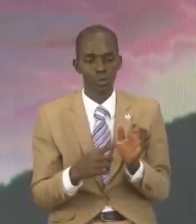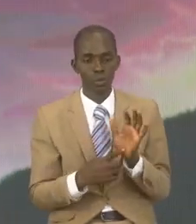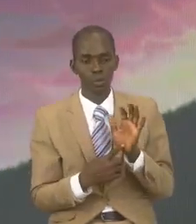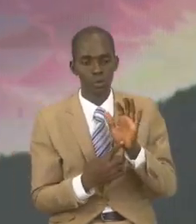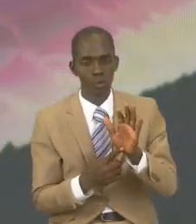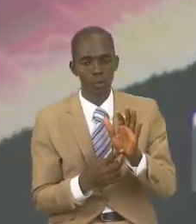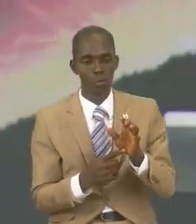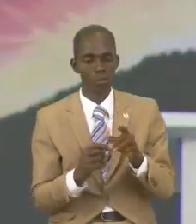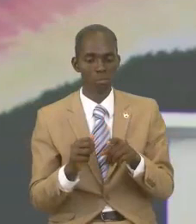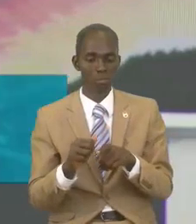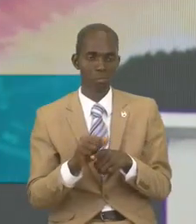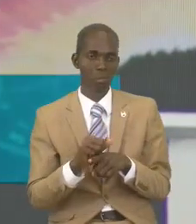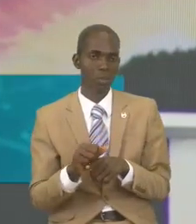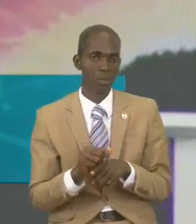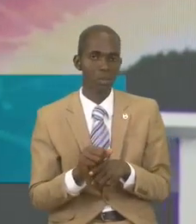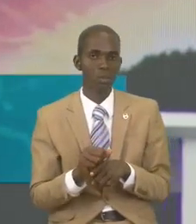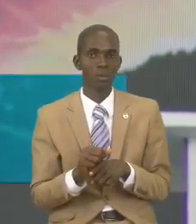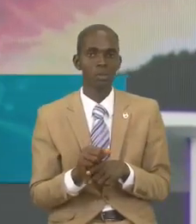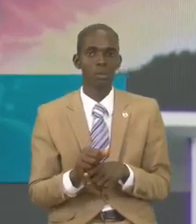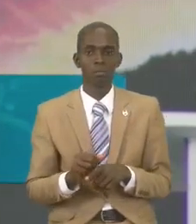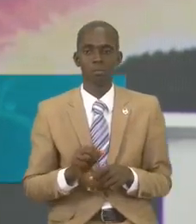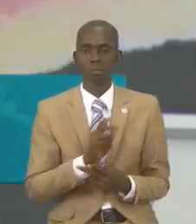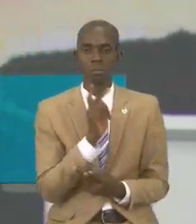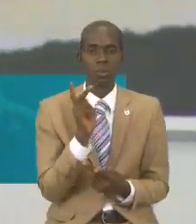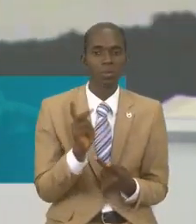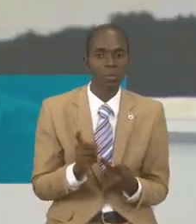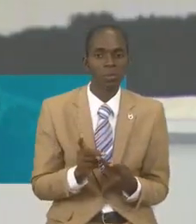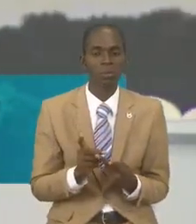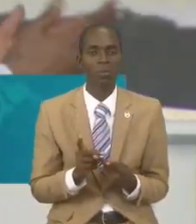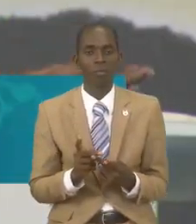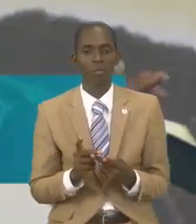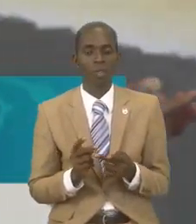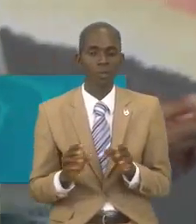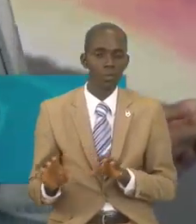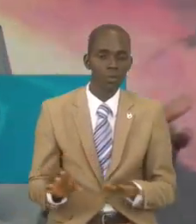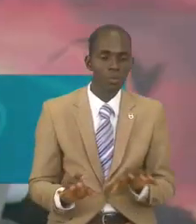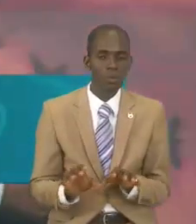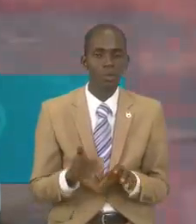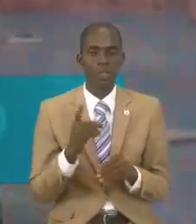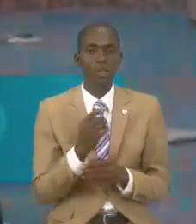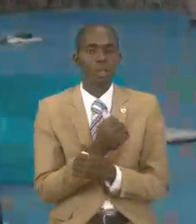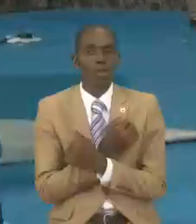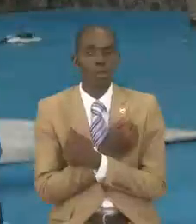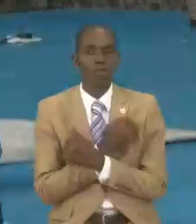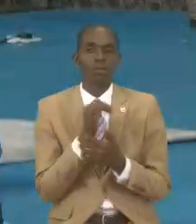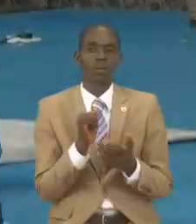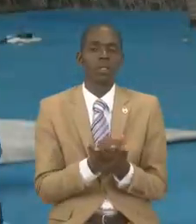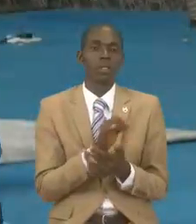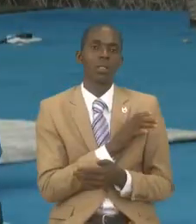practice, perfect, perform the love that Christ